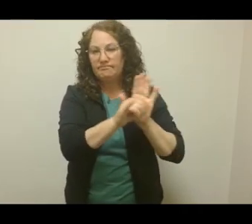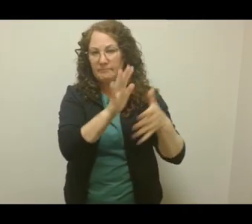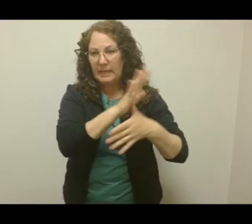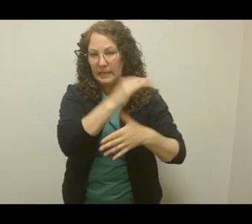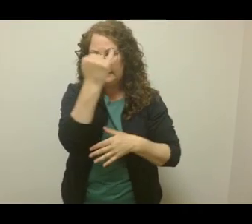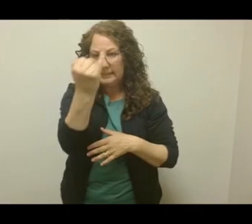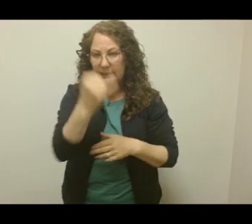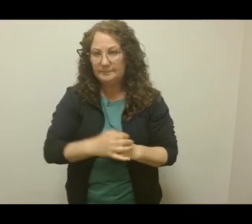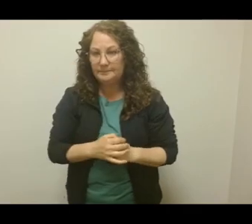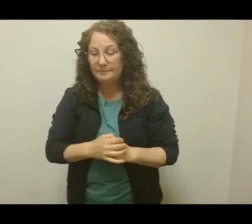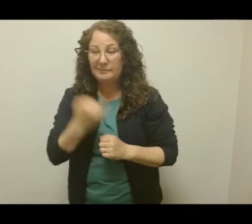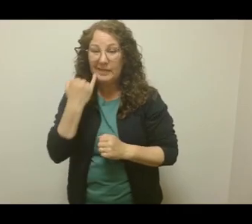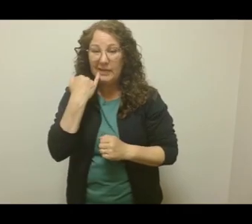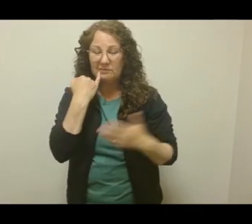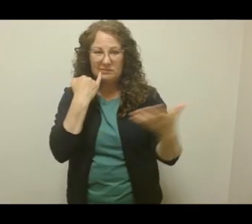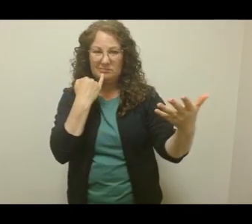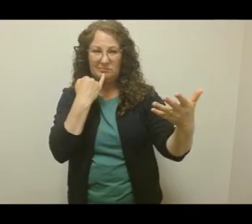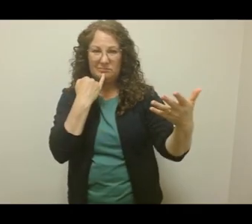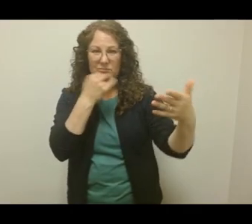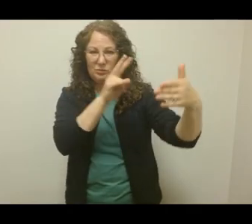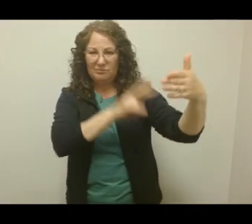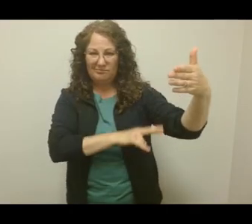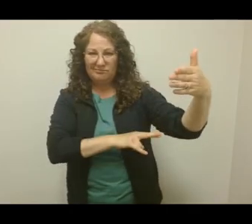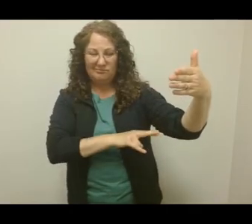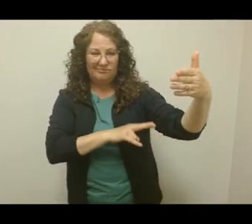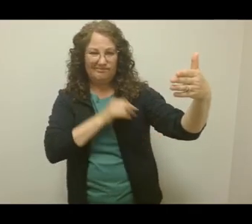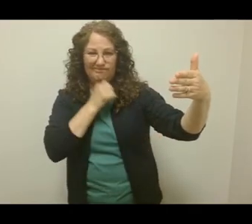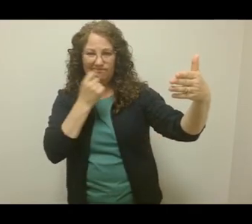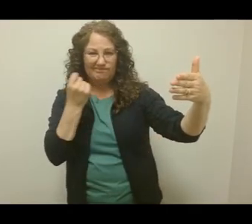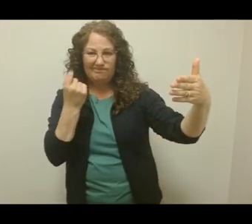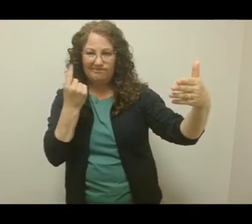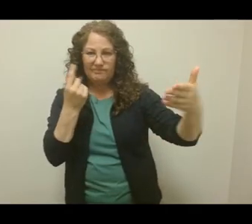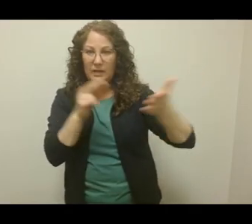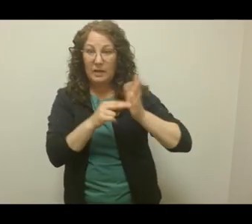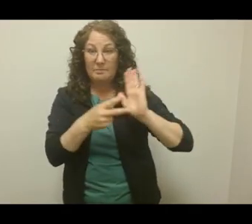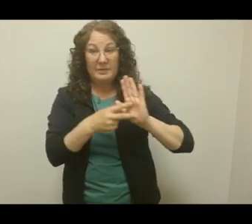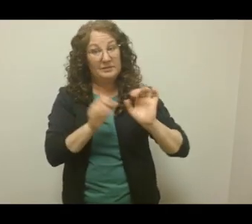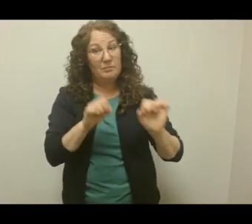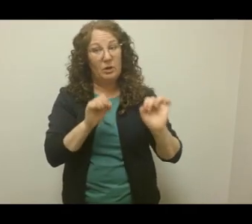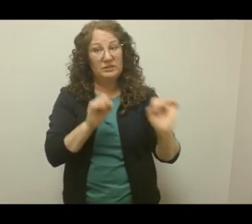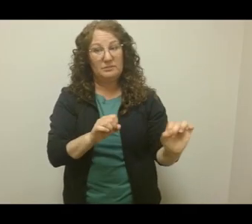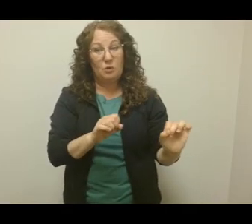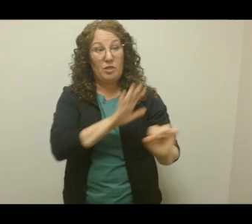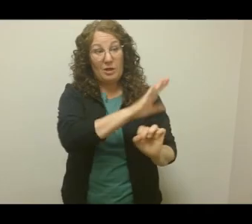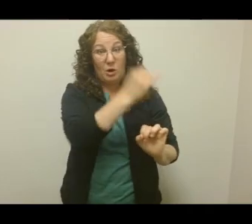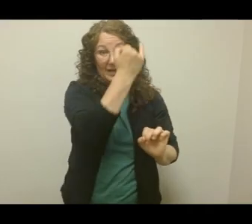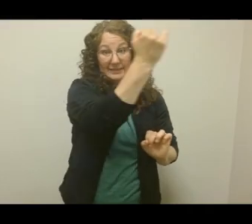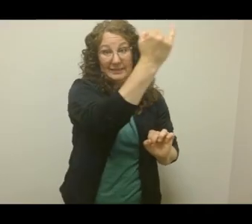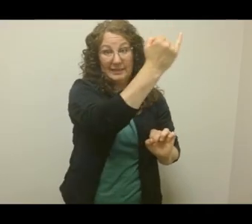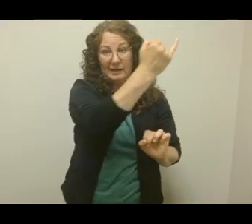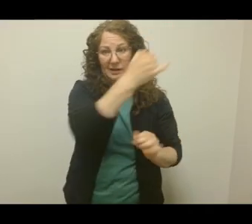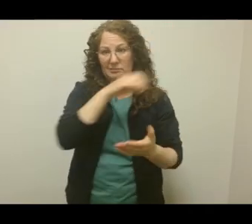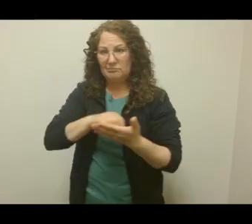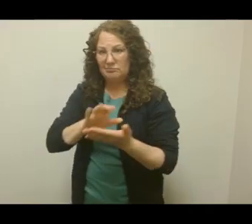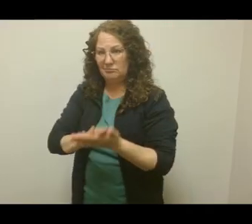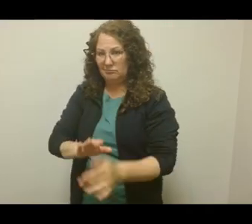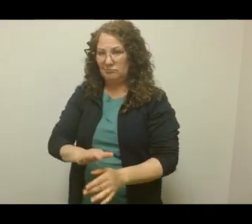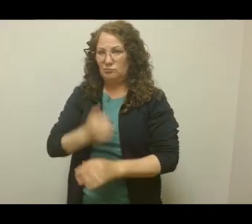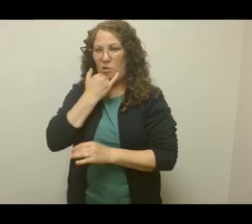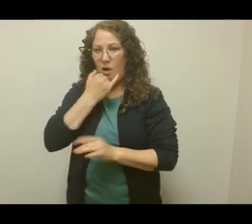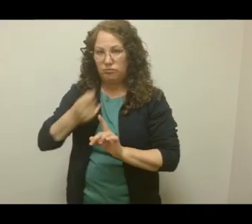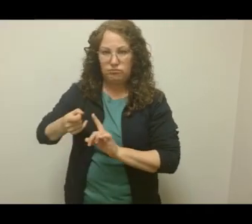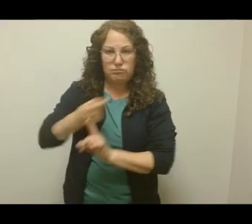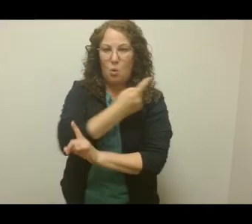don't understand it, you might end up misrepresenting the author's main idea, right? You might end up, when